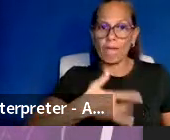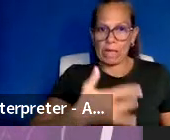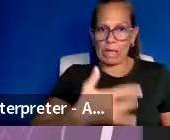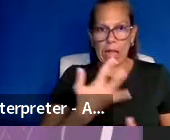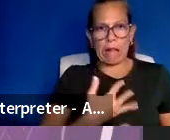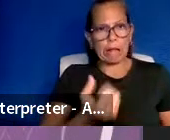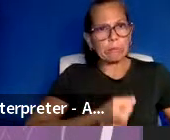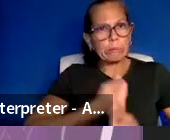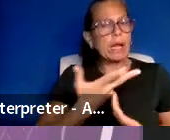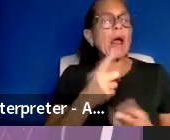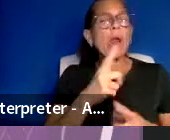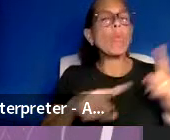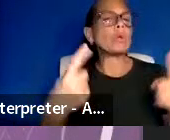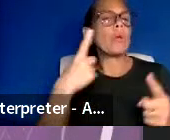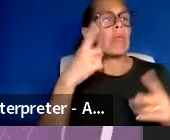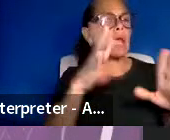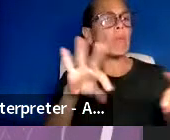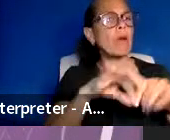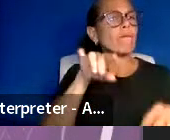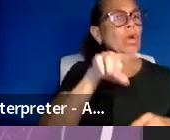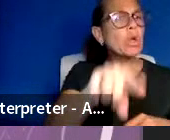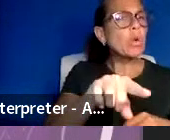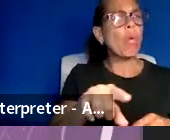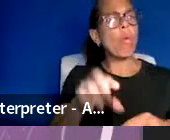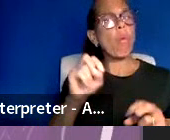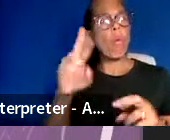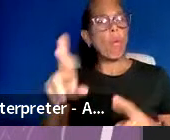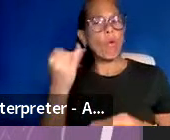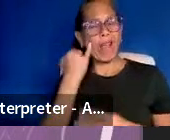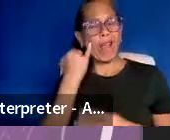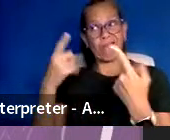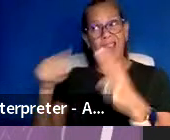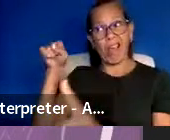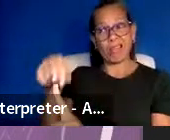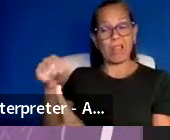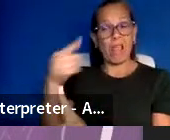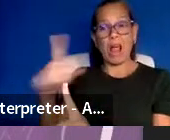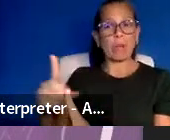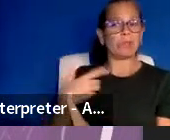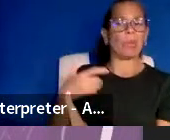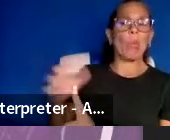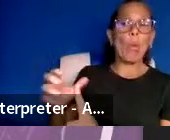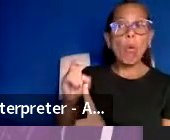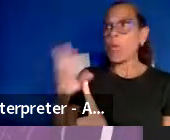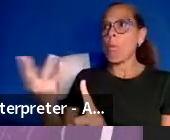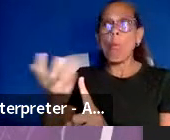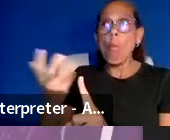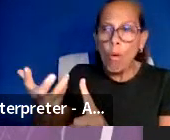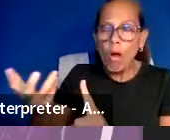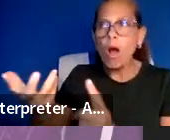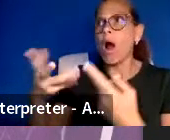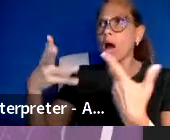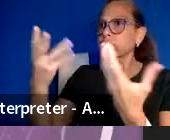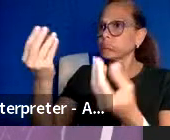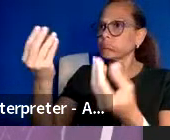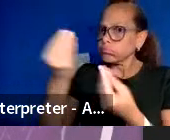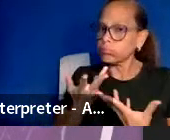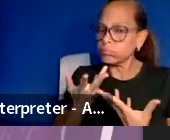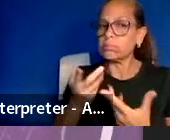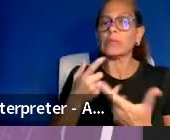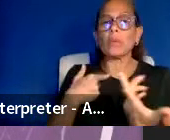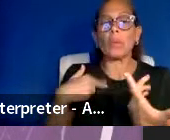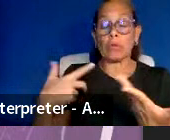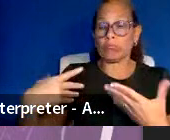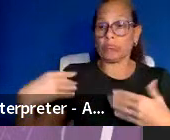your deal breakers are and some of the things you really, really would like to see in our community. I will continue as your council member to work